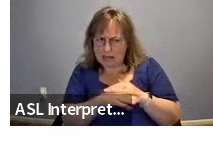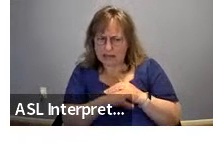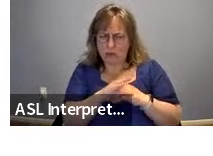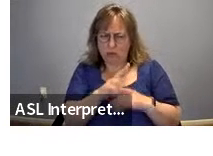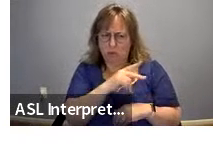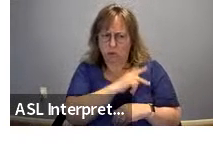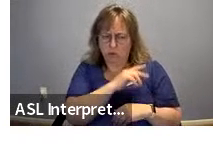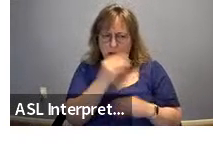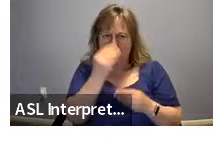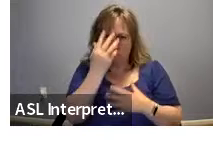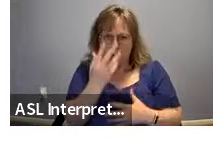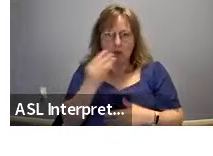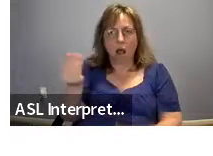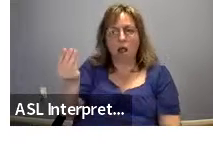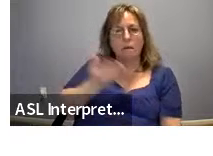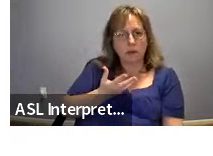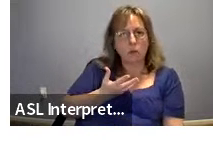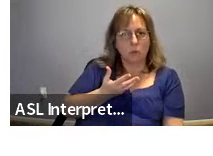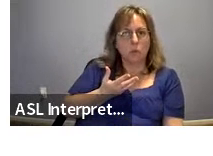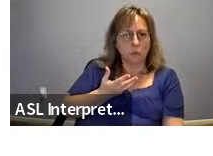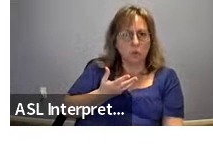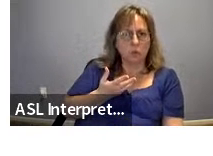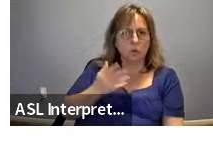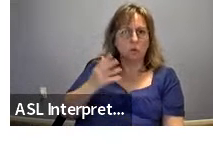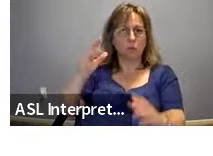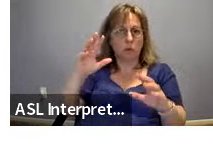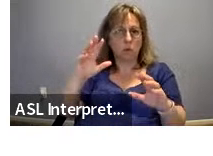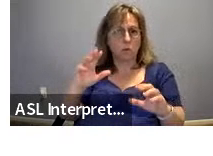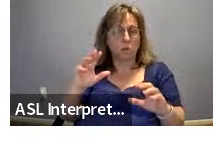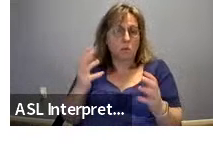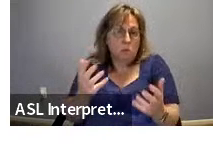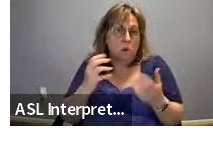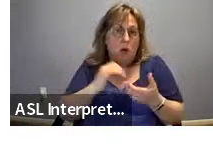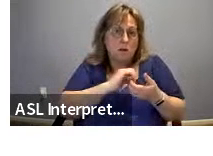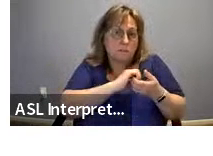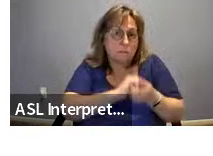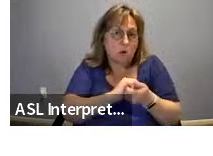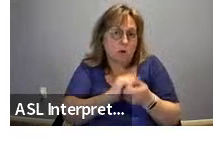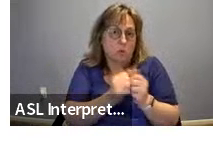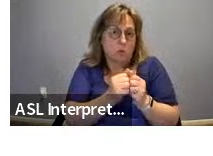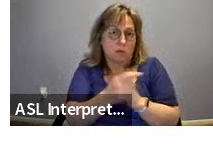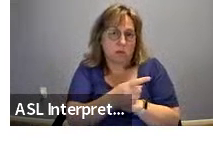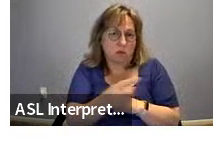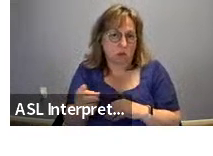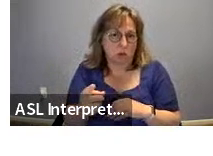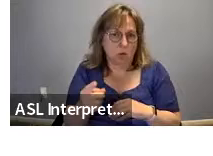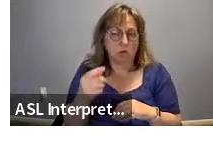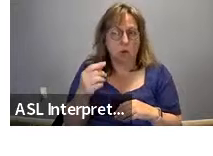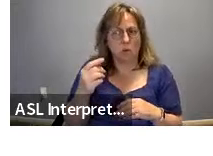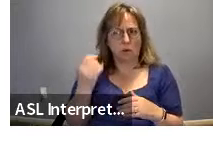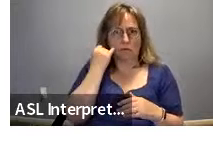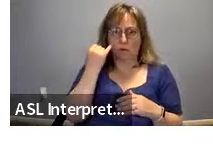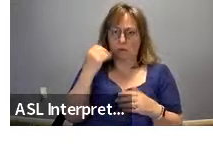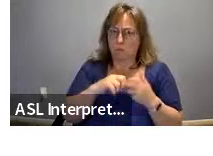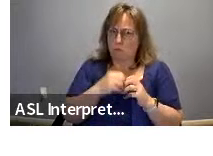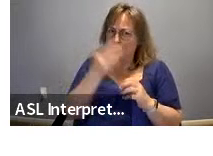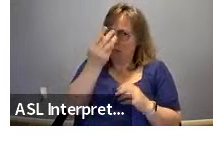us know. We want to partner with you in investigating the situation and ensure that we remedy it as soon as possible.